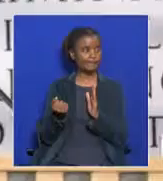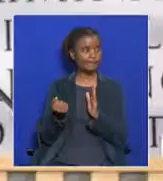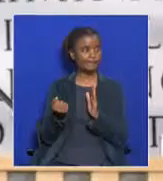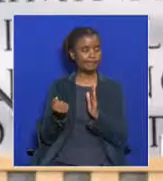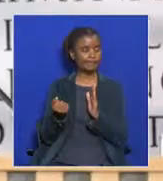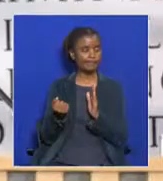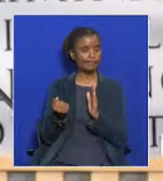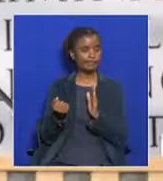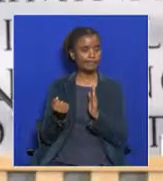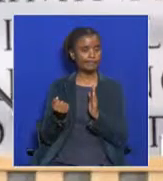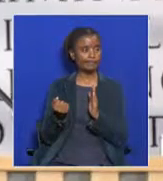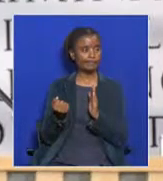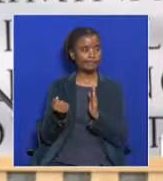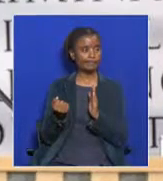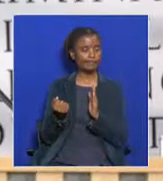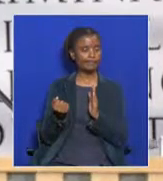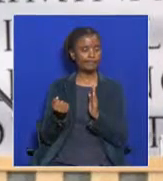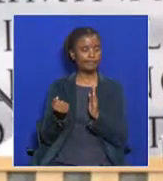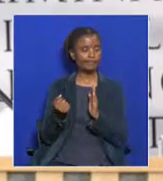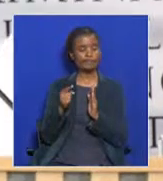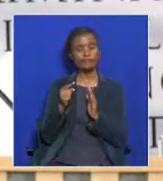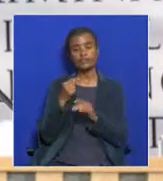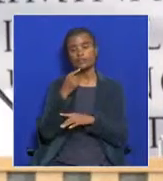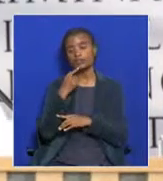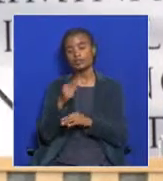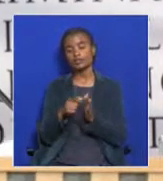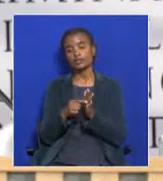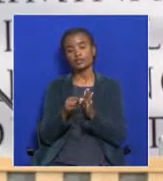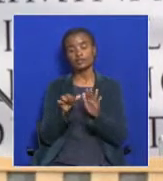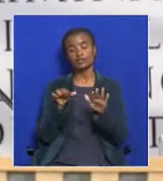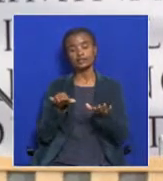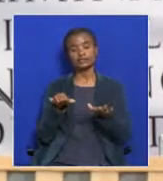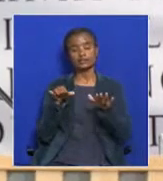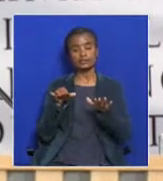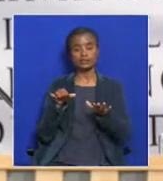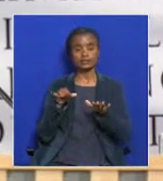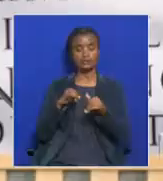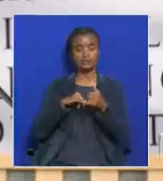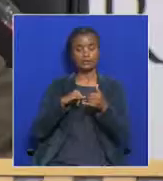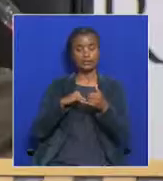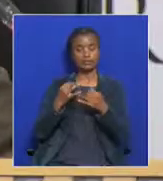on what you said is the 16th of September 2021.